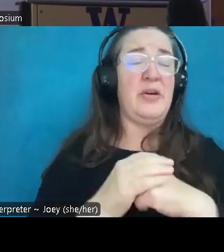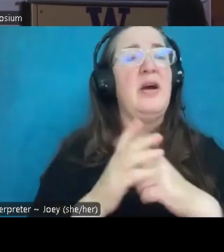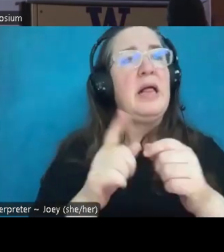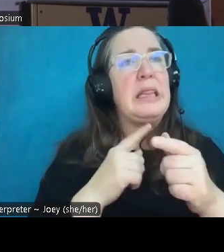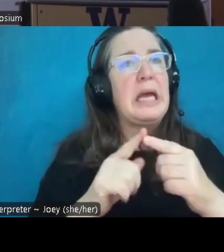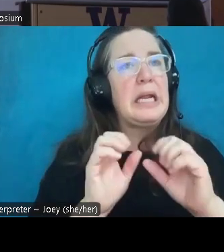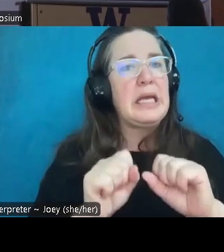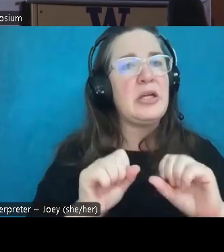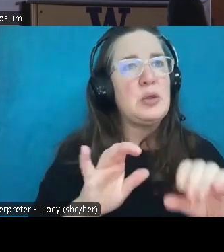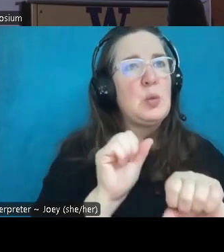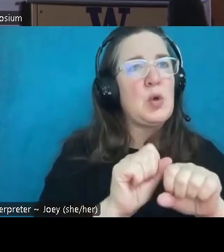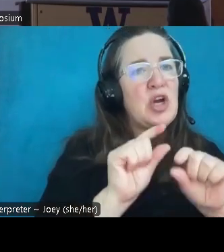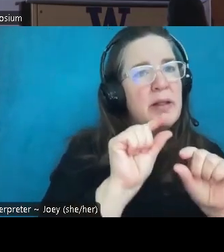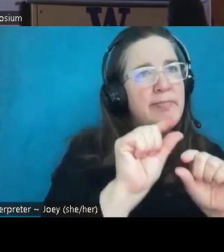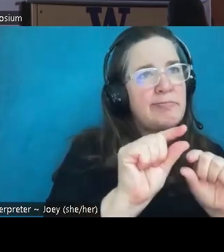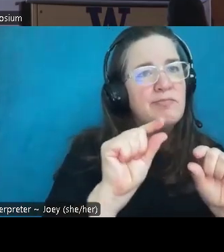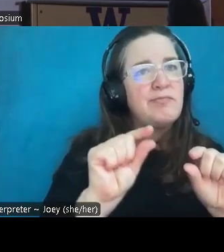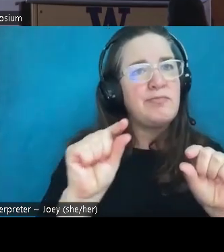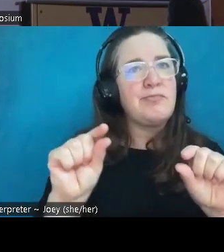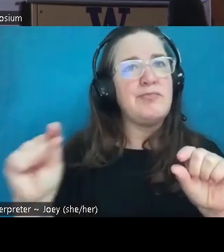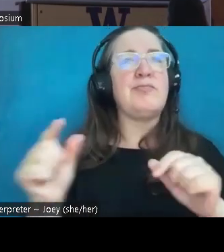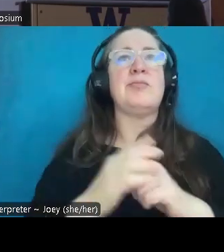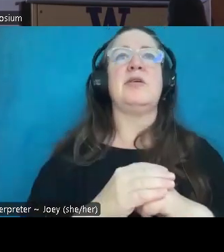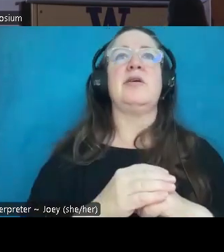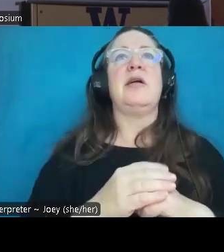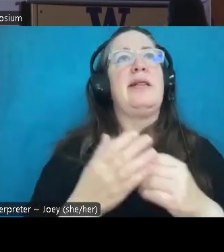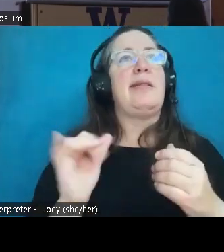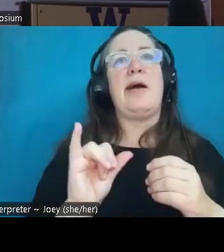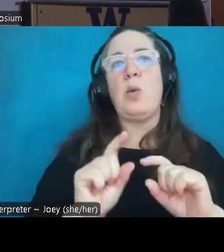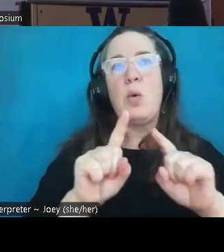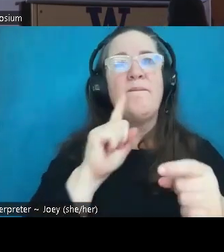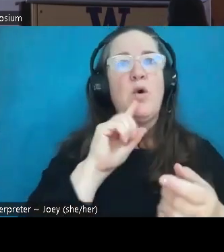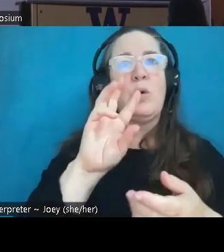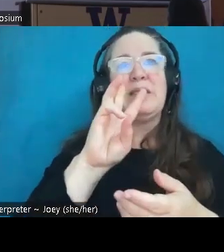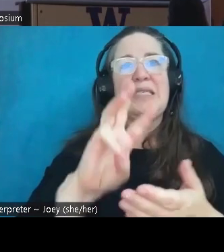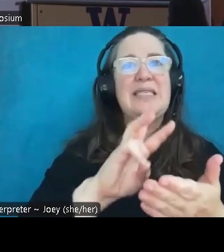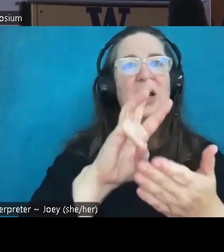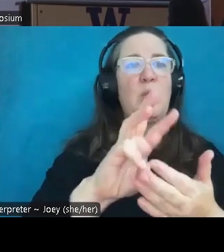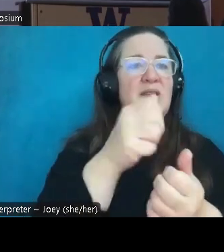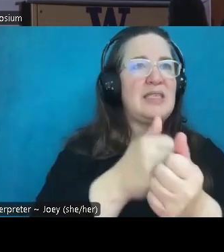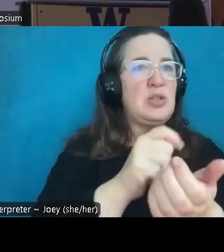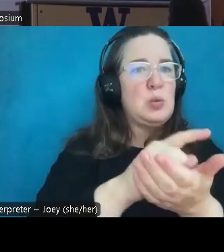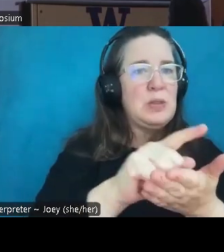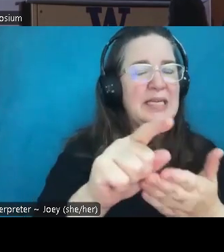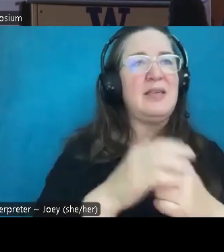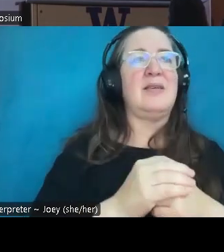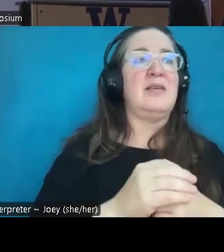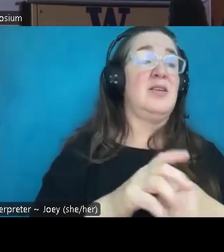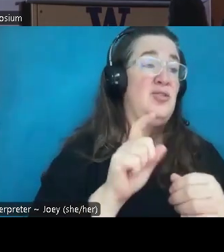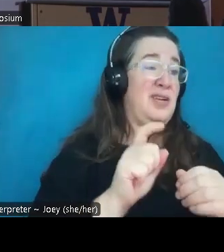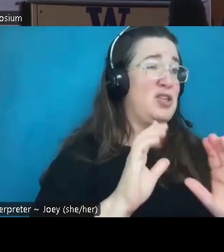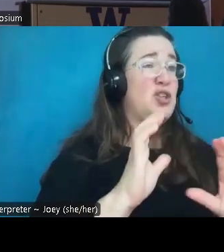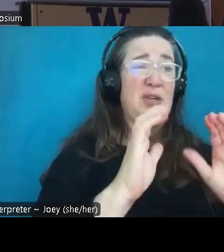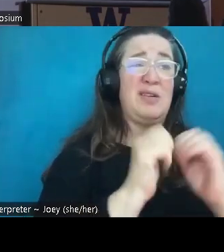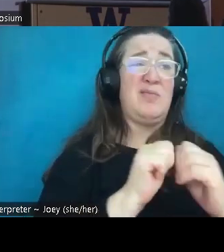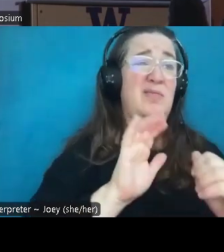But okay, we're going to go in for 6 hours a week. And you've got to communicate to their supervisor, this is a person who